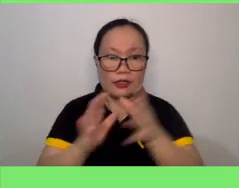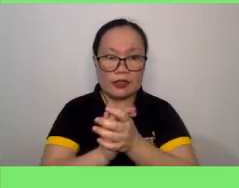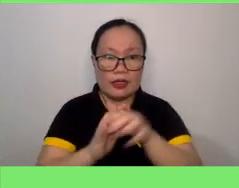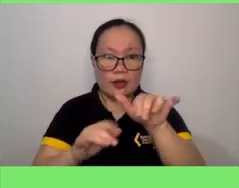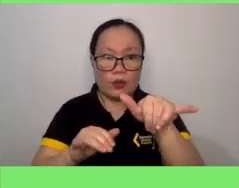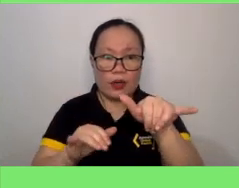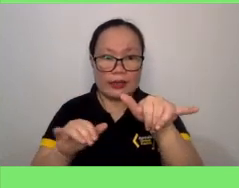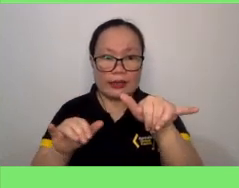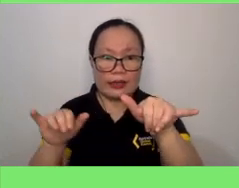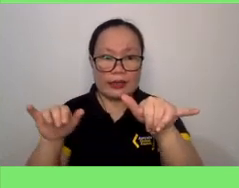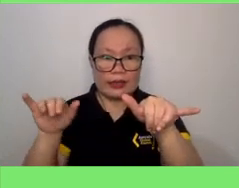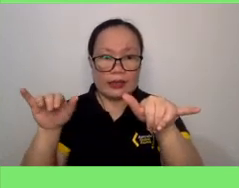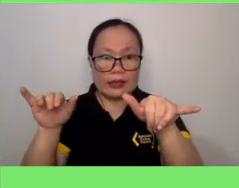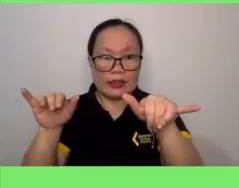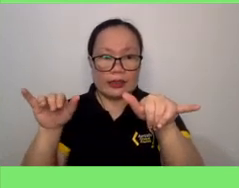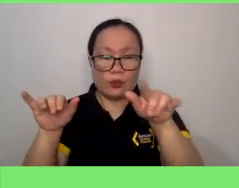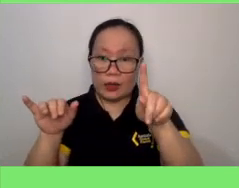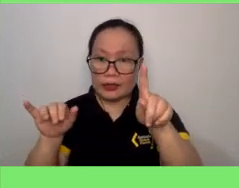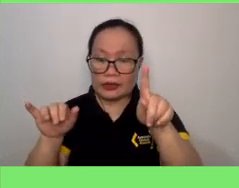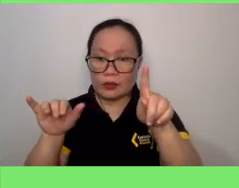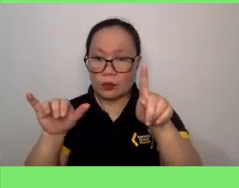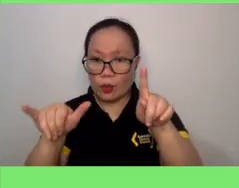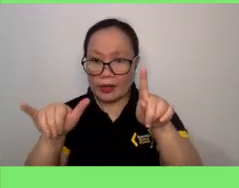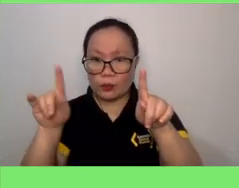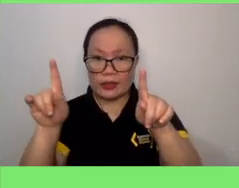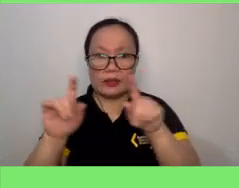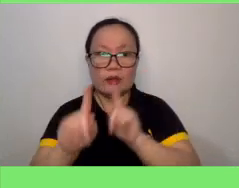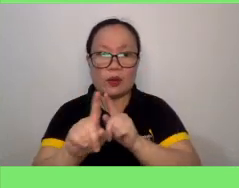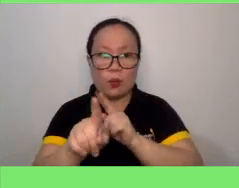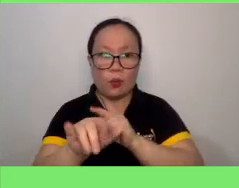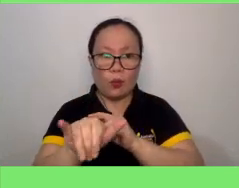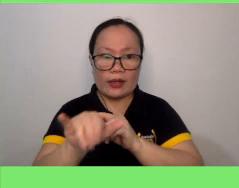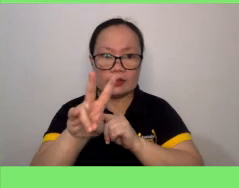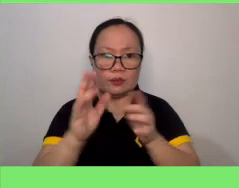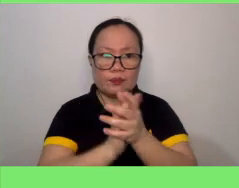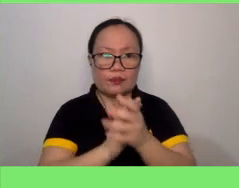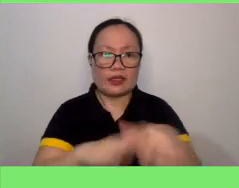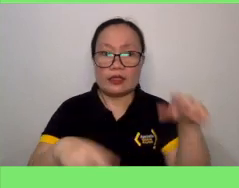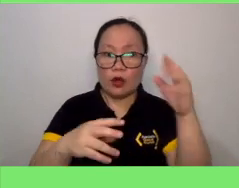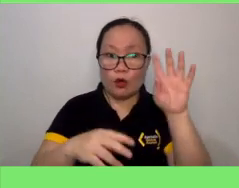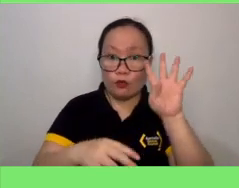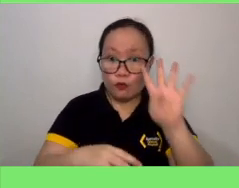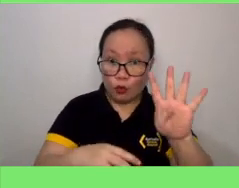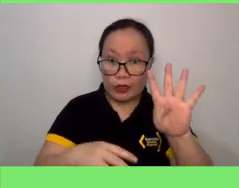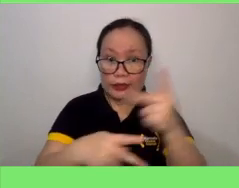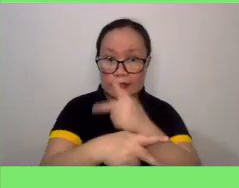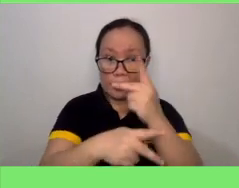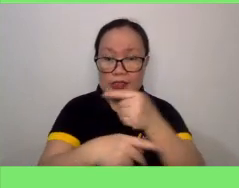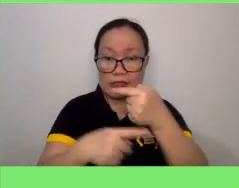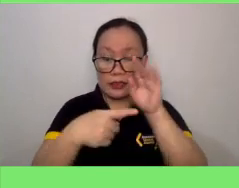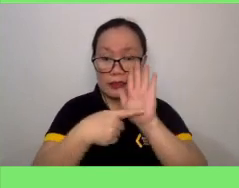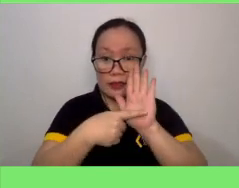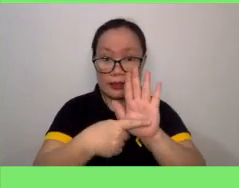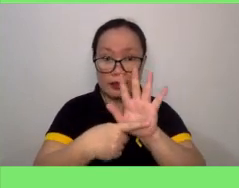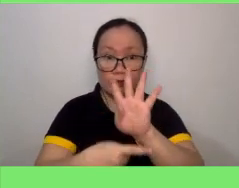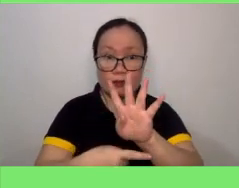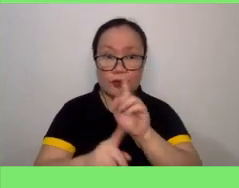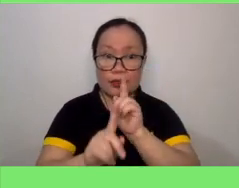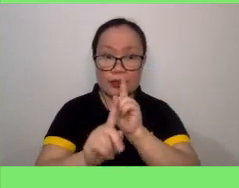1 and 1, so raised to 2. Next, 4 times negative 4, this is negative 16,